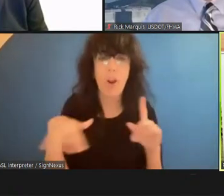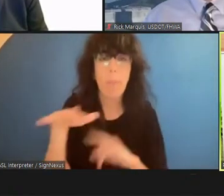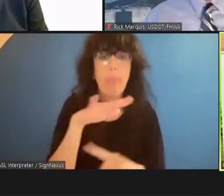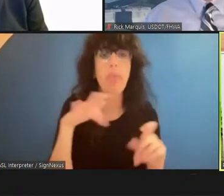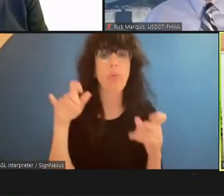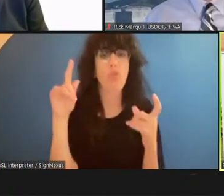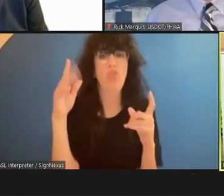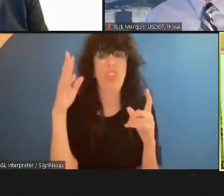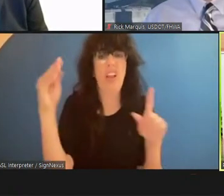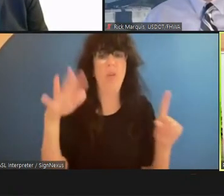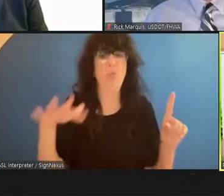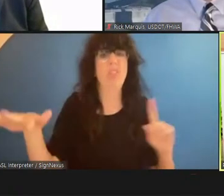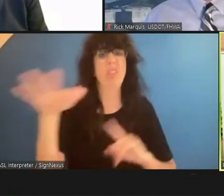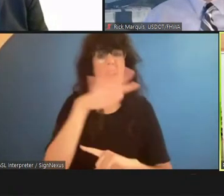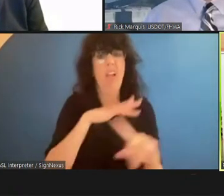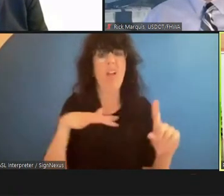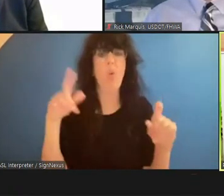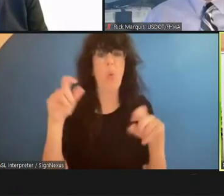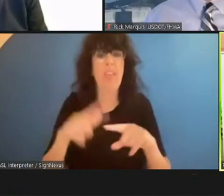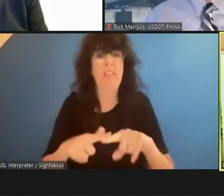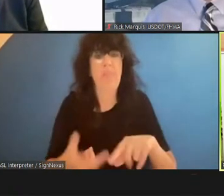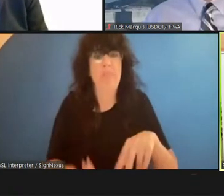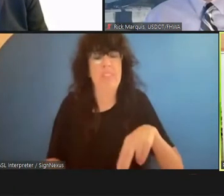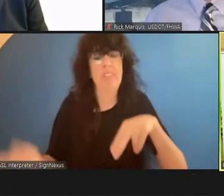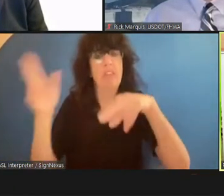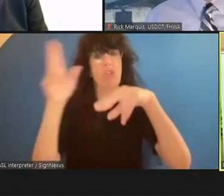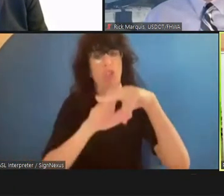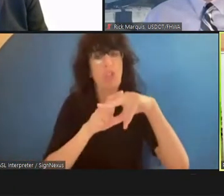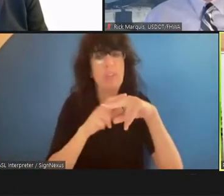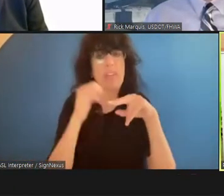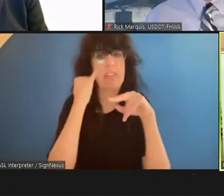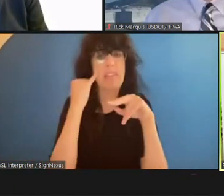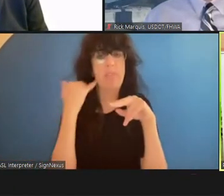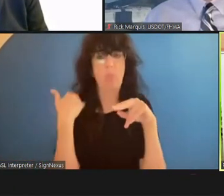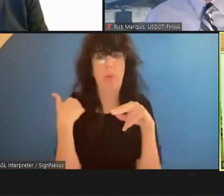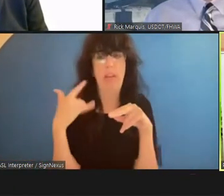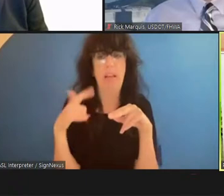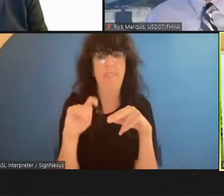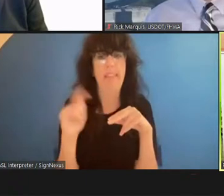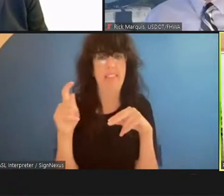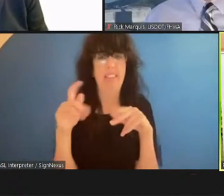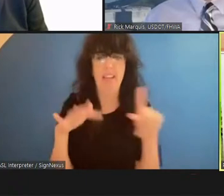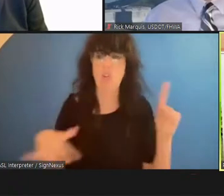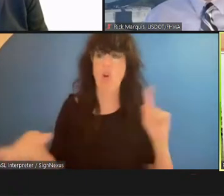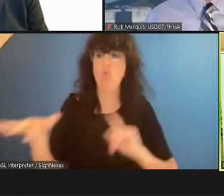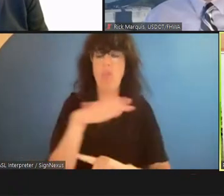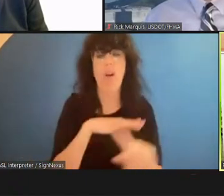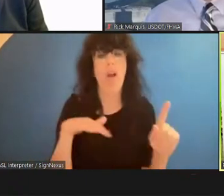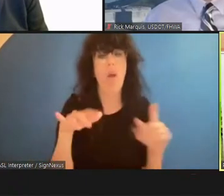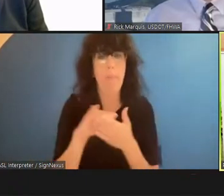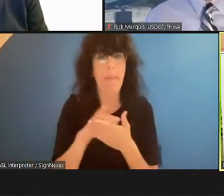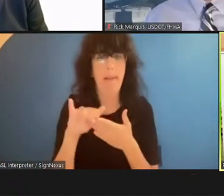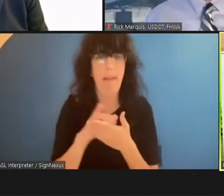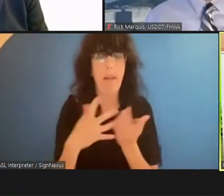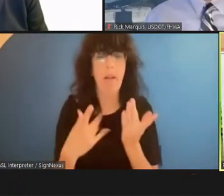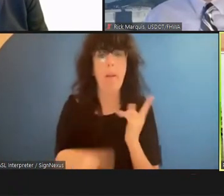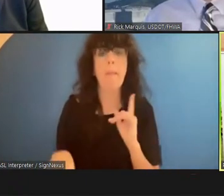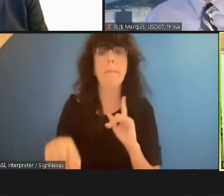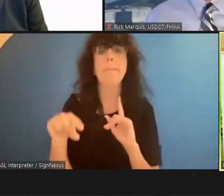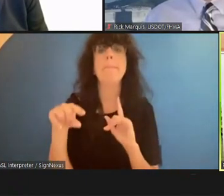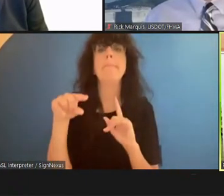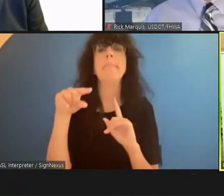will significantly be increased by implementing this tax on vehicles entering the central business